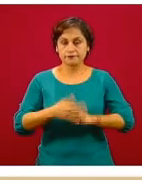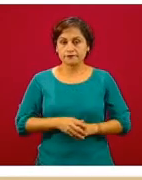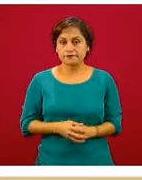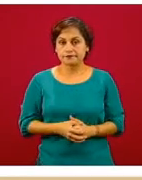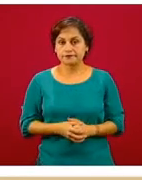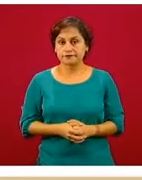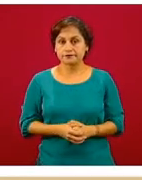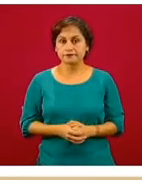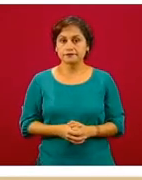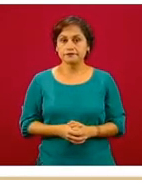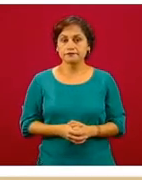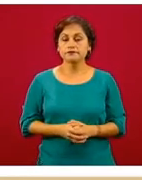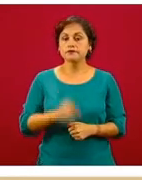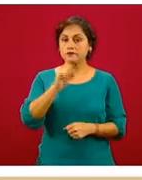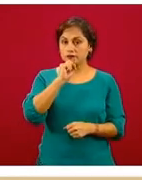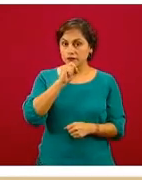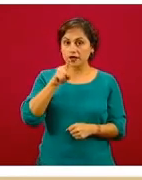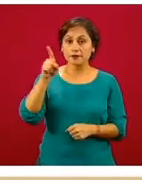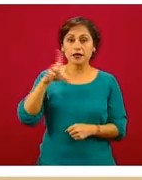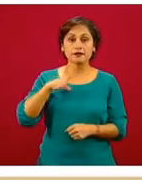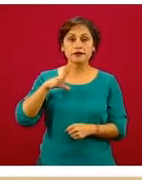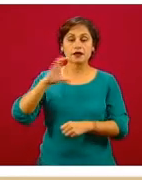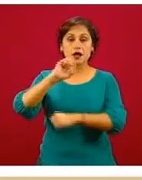of cases.